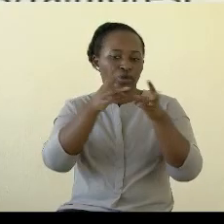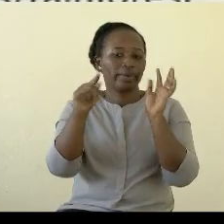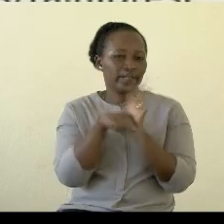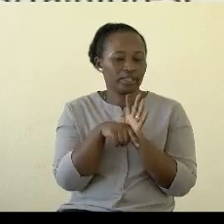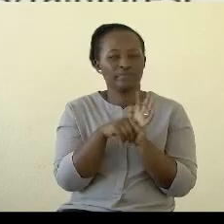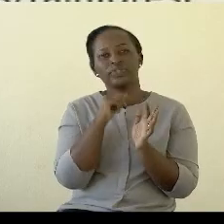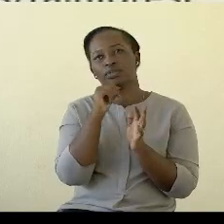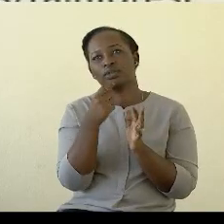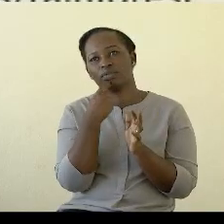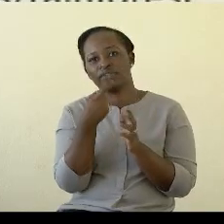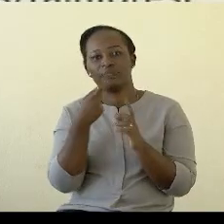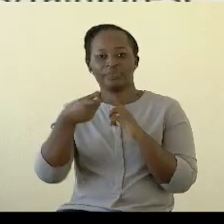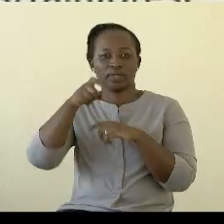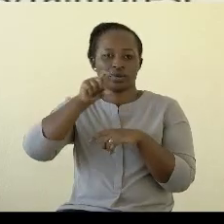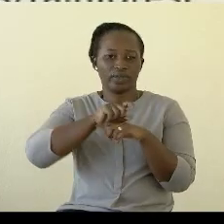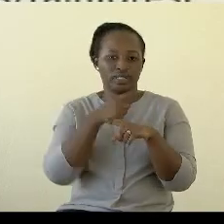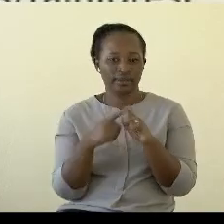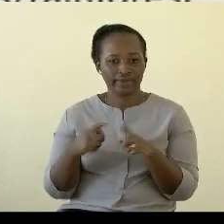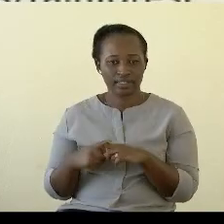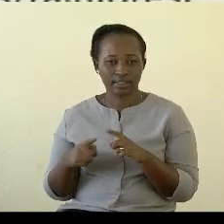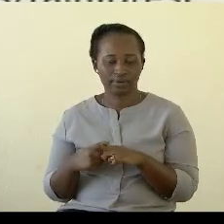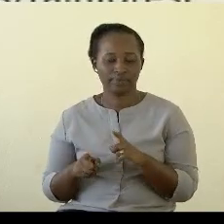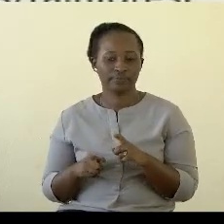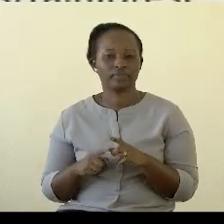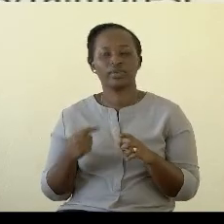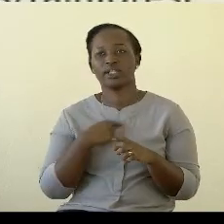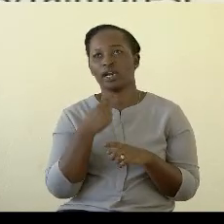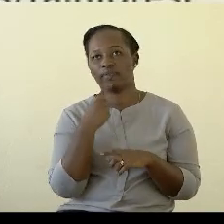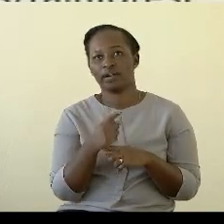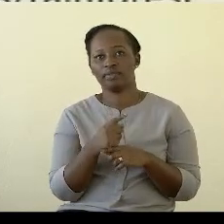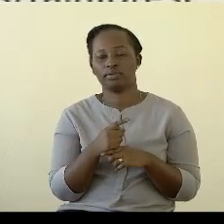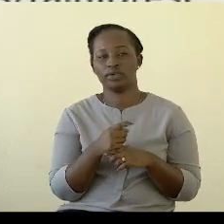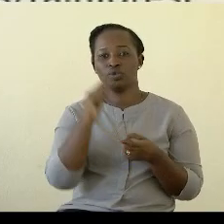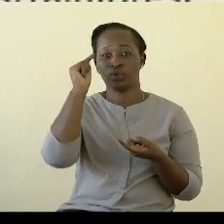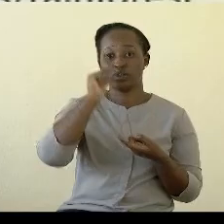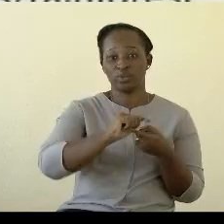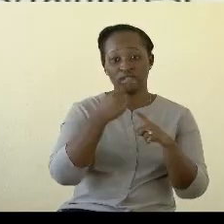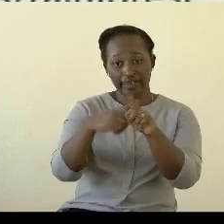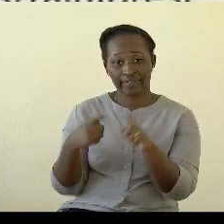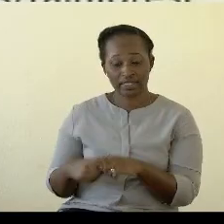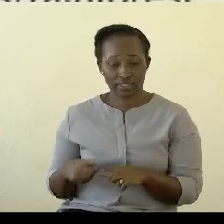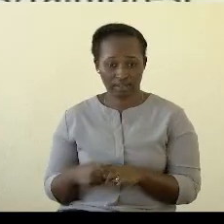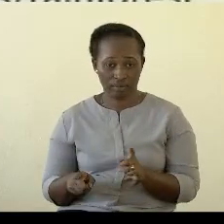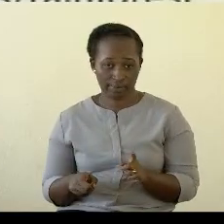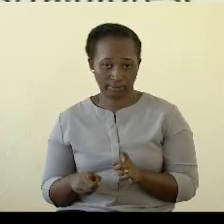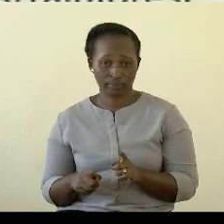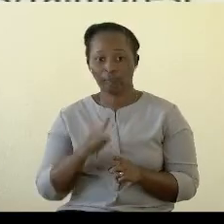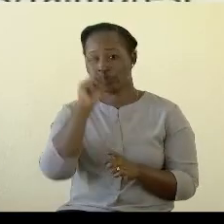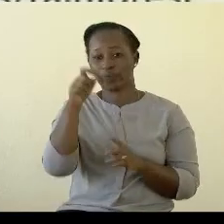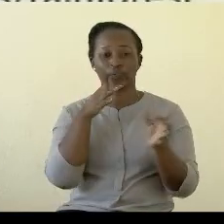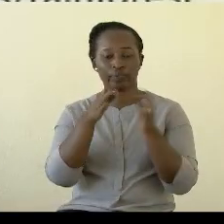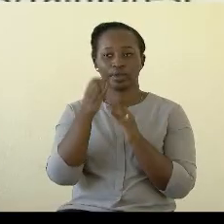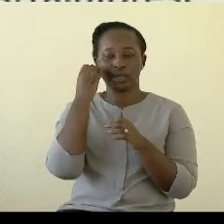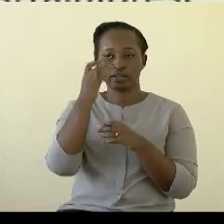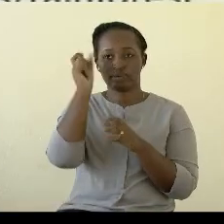Instead of saying increase diversity, I would say reduce diversity. It therefore means that if